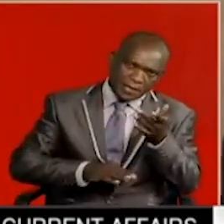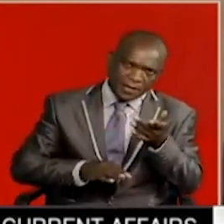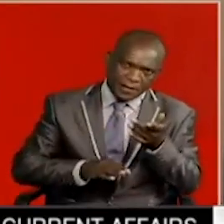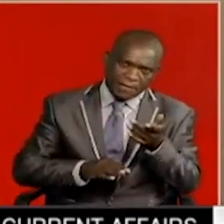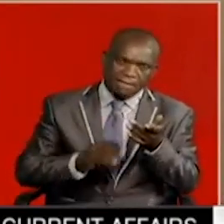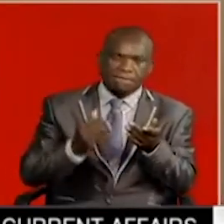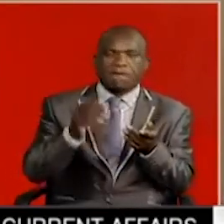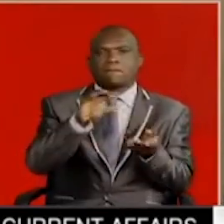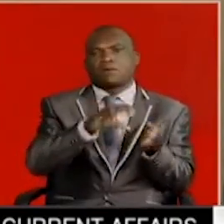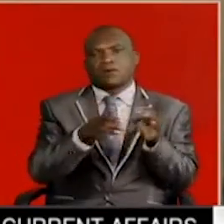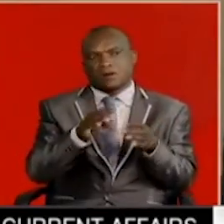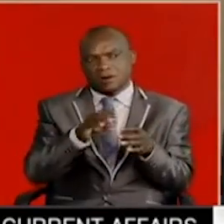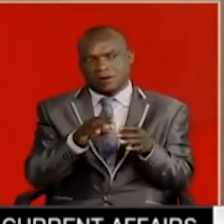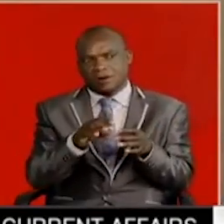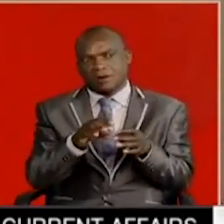the